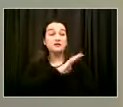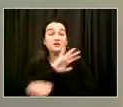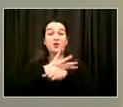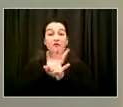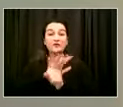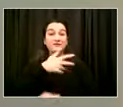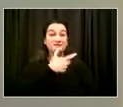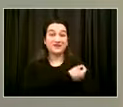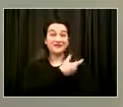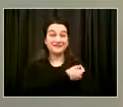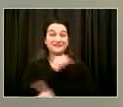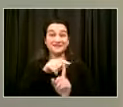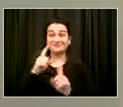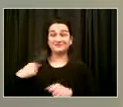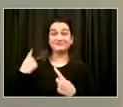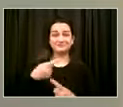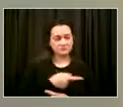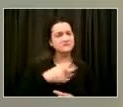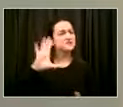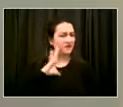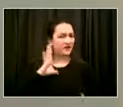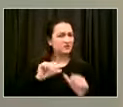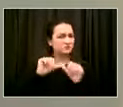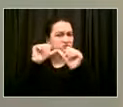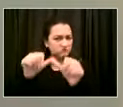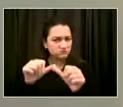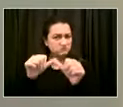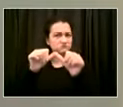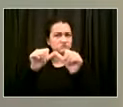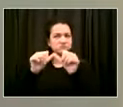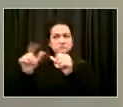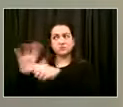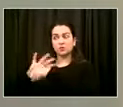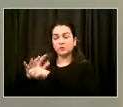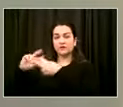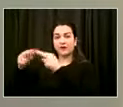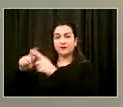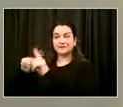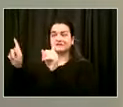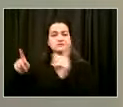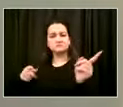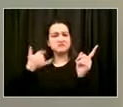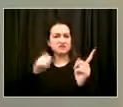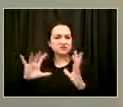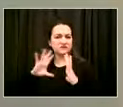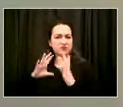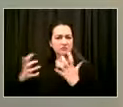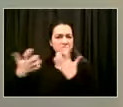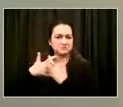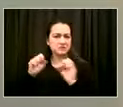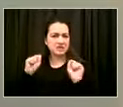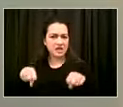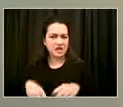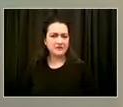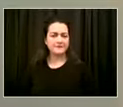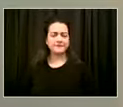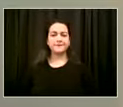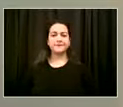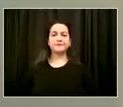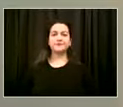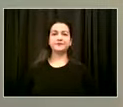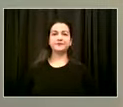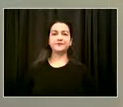out a report within the next few days that you'll be seeing to talk about estimate the sort of burden of these new